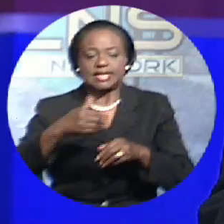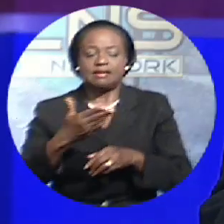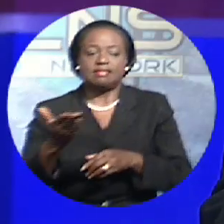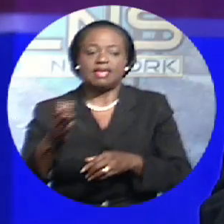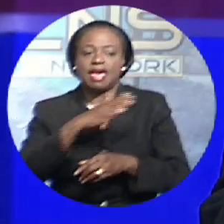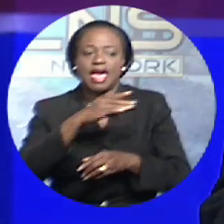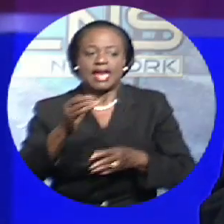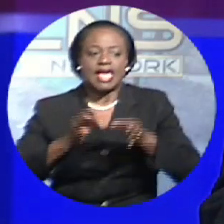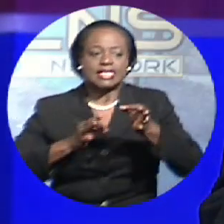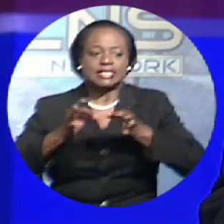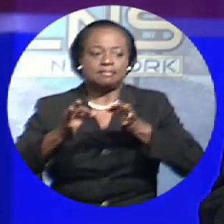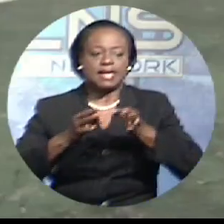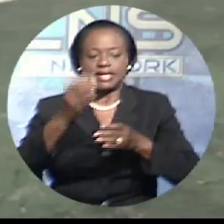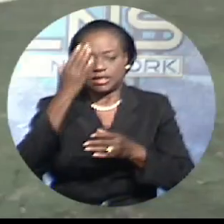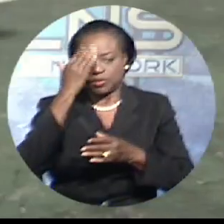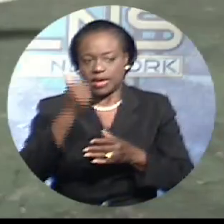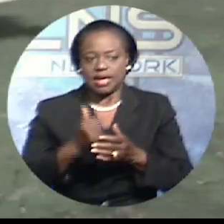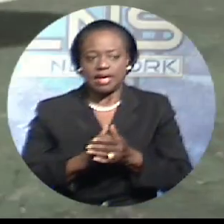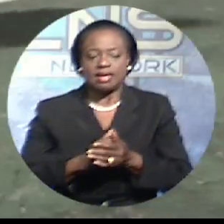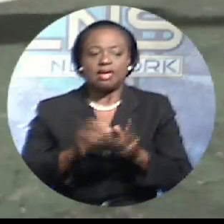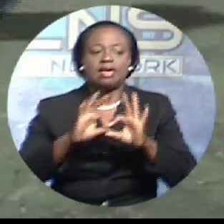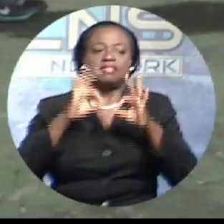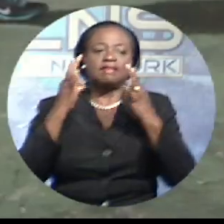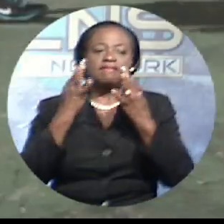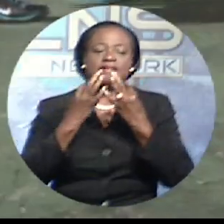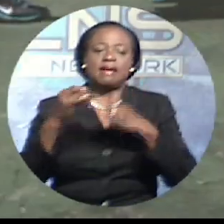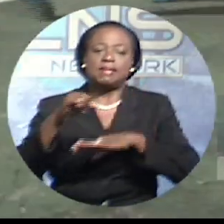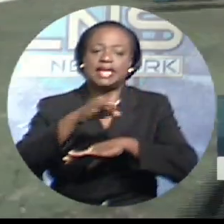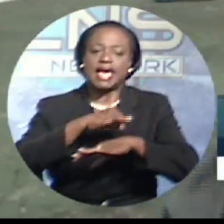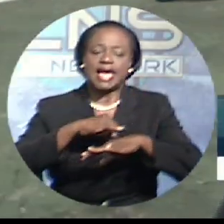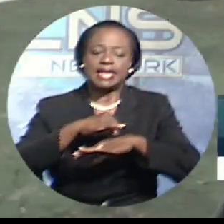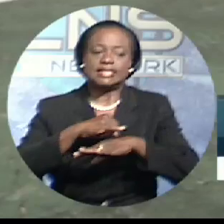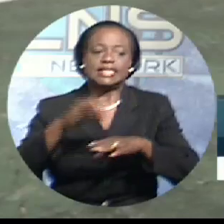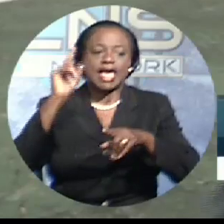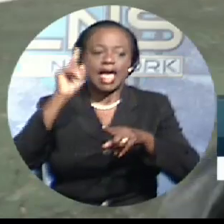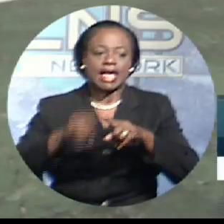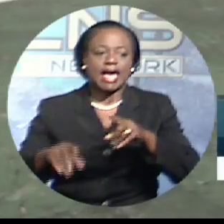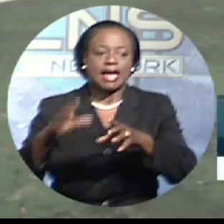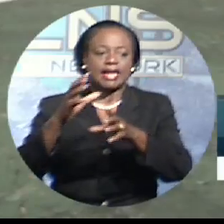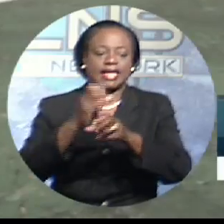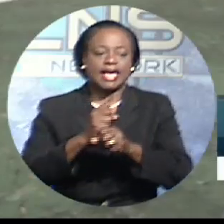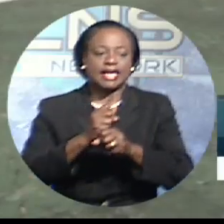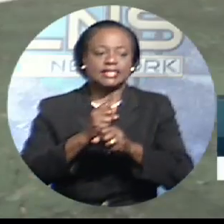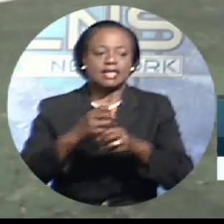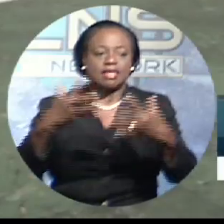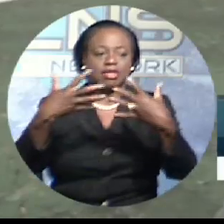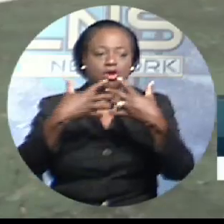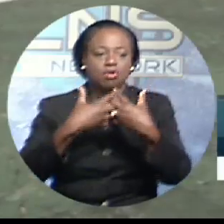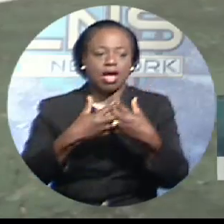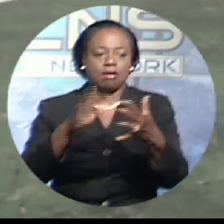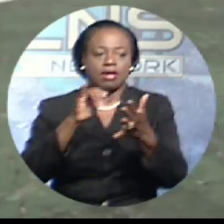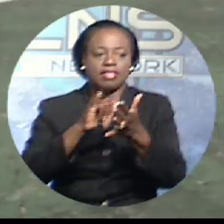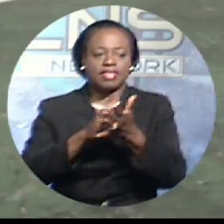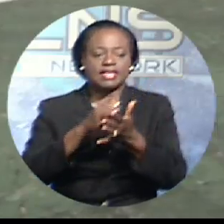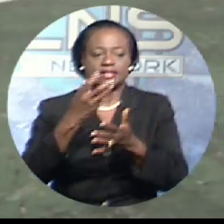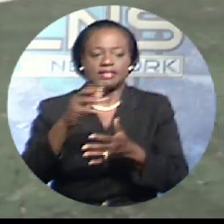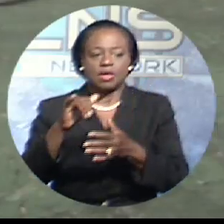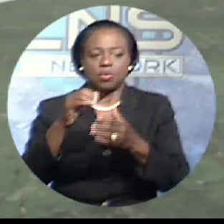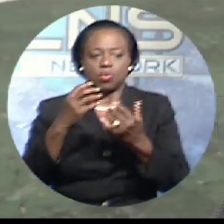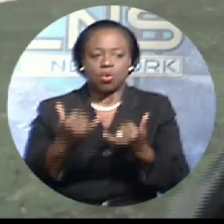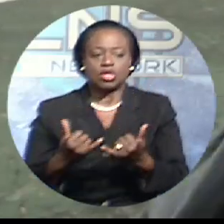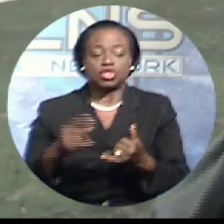why. Family Islands can't draw the crowd they would really like to have. To me, Hugh Campbell is still all about Freeport,